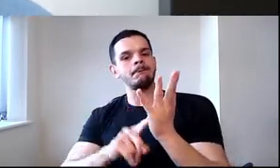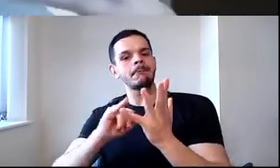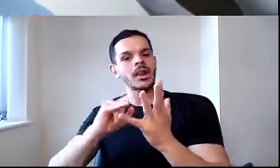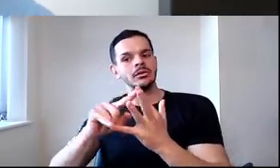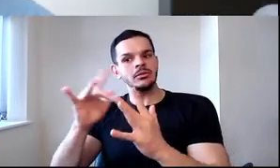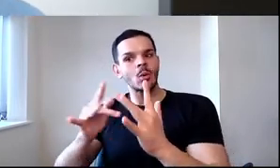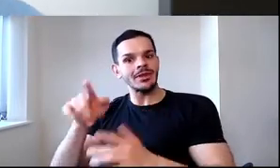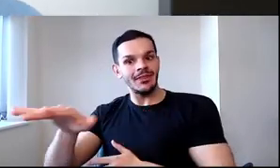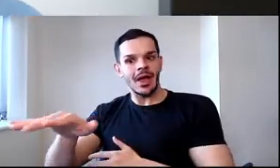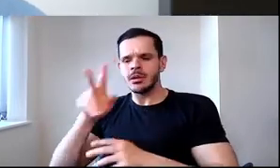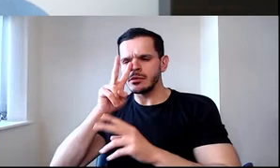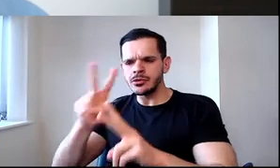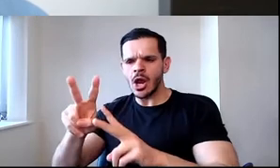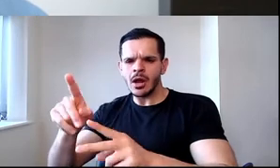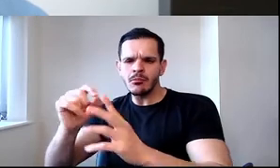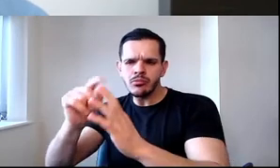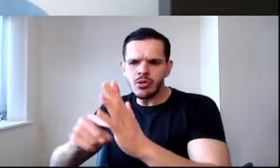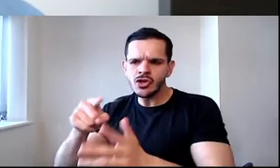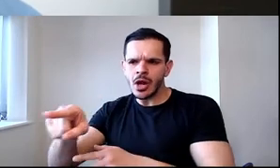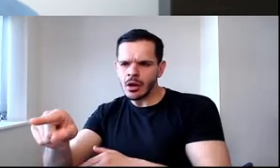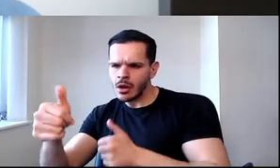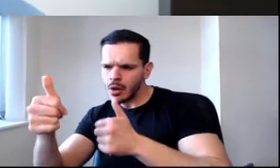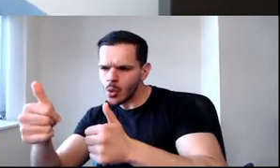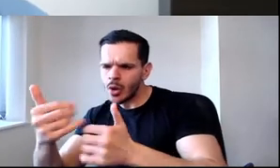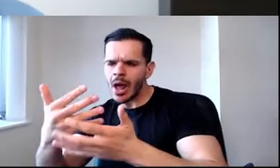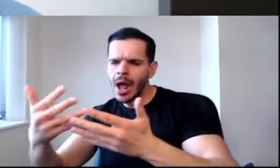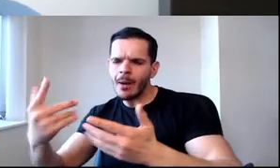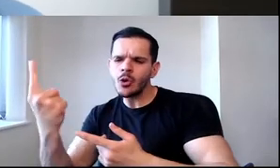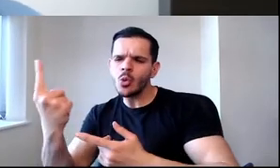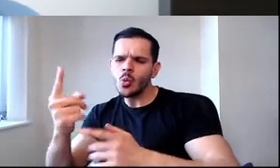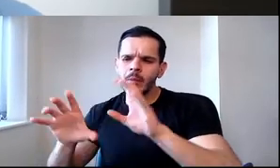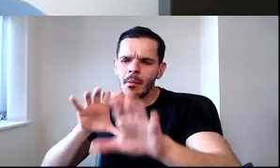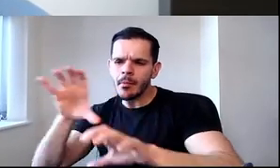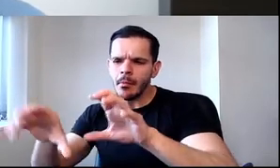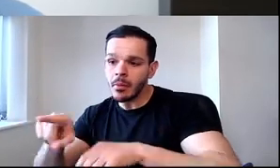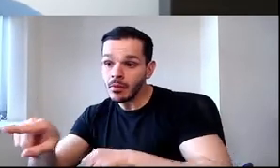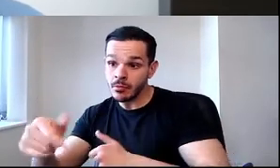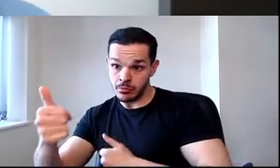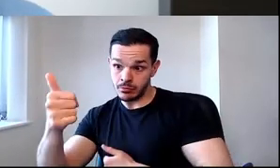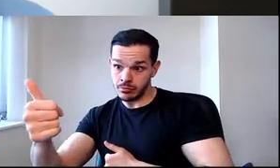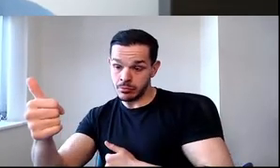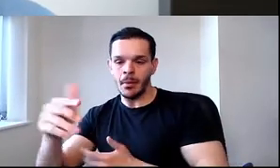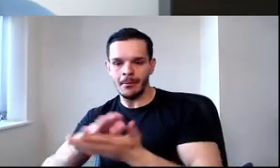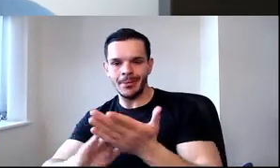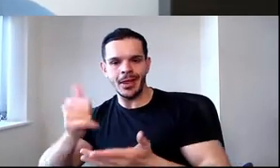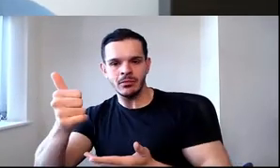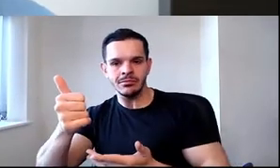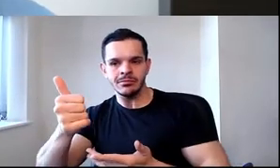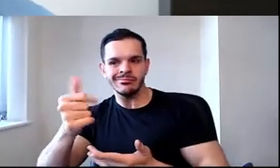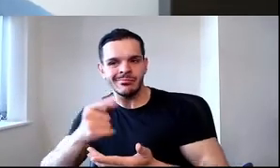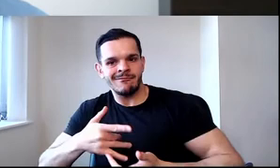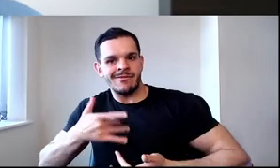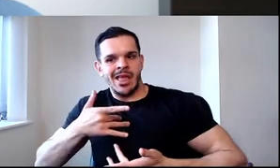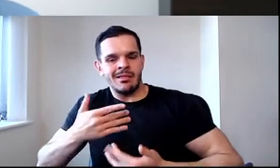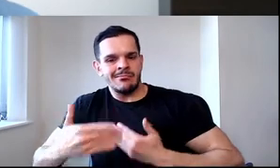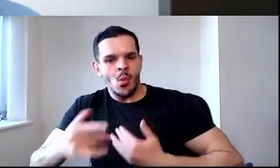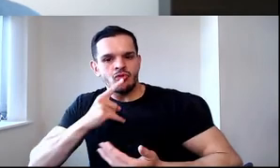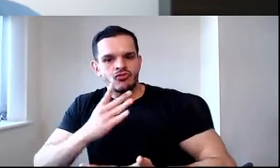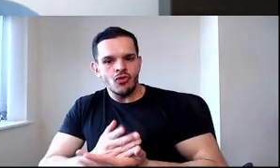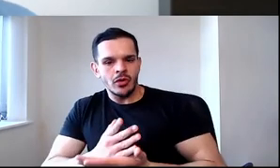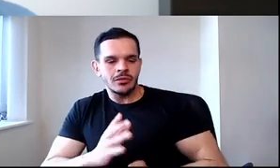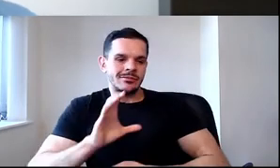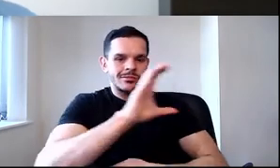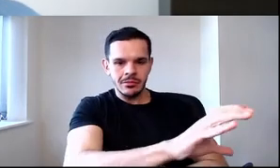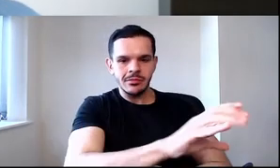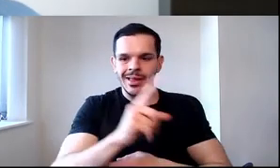have a comparison, and you can see the amount of TVL, the total amount locked up, right?